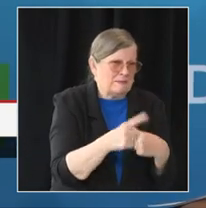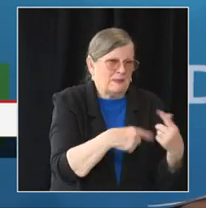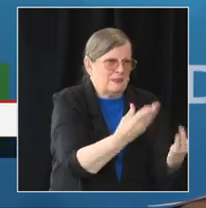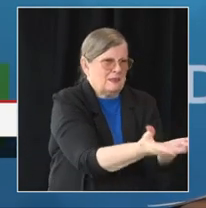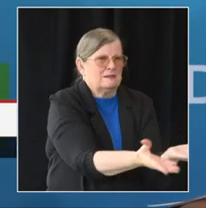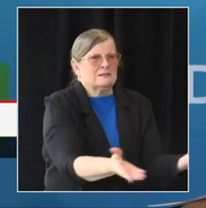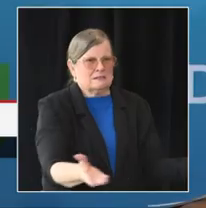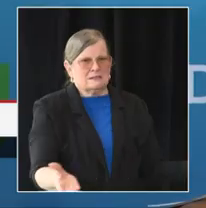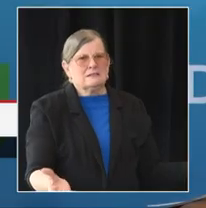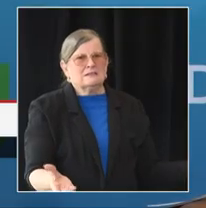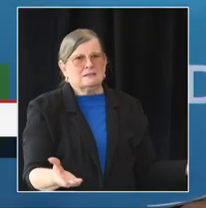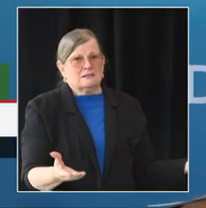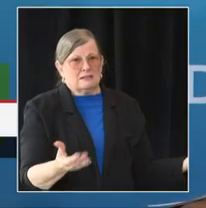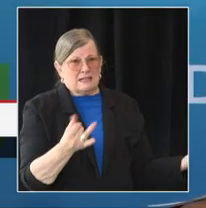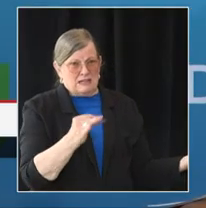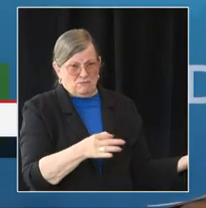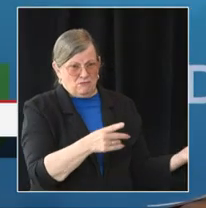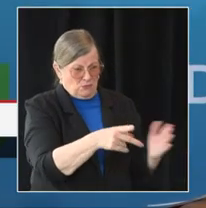Hall,